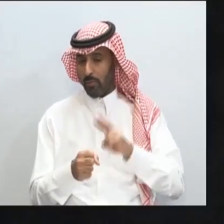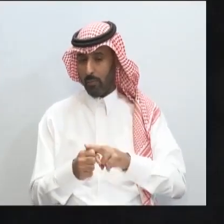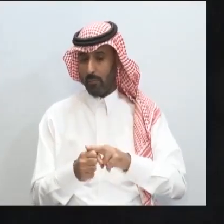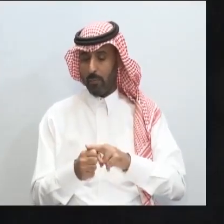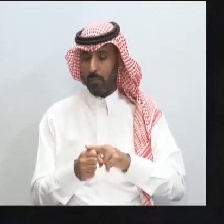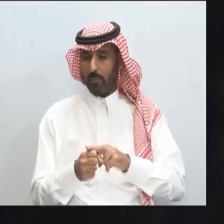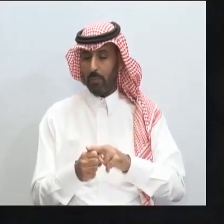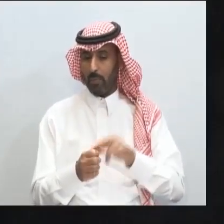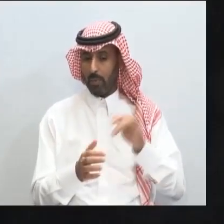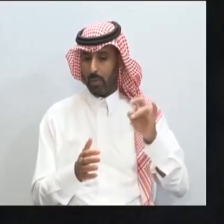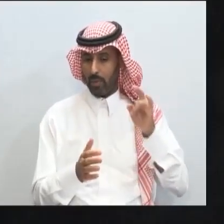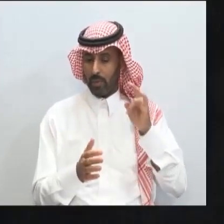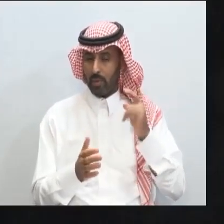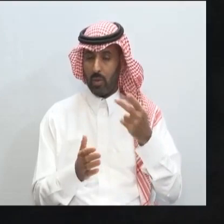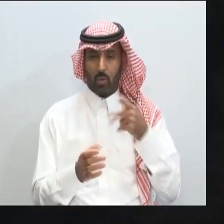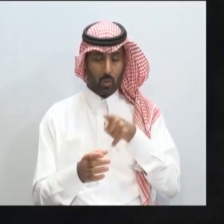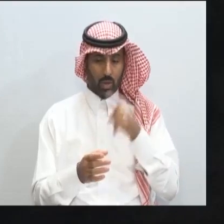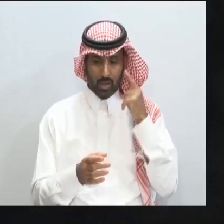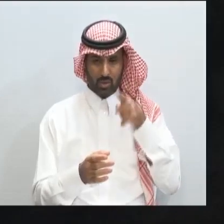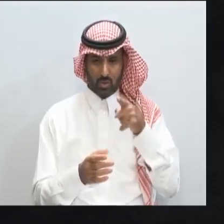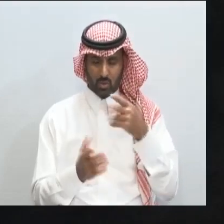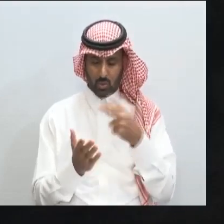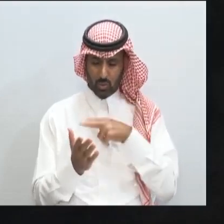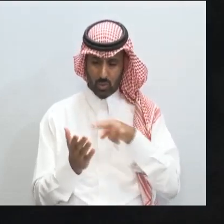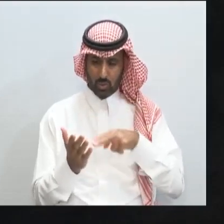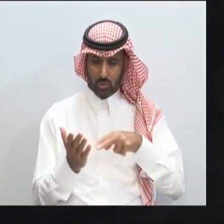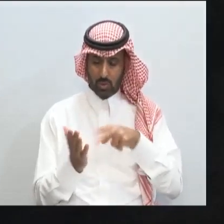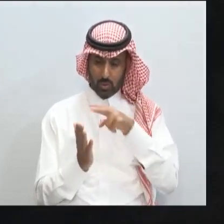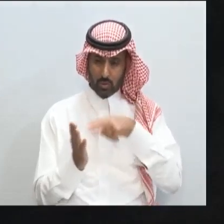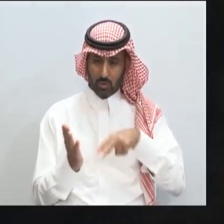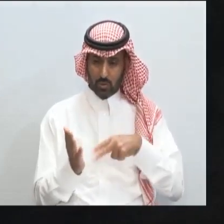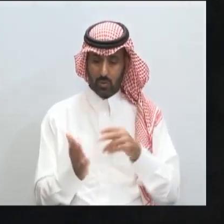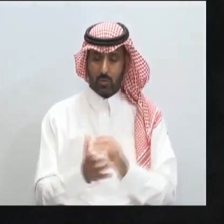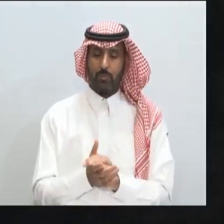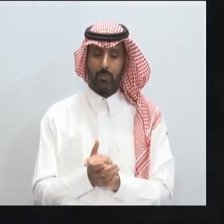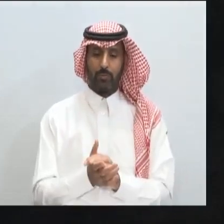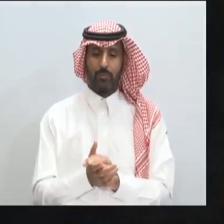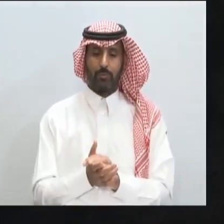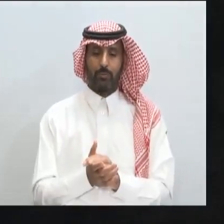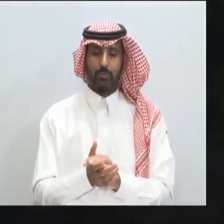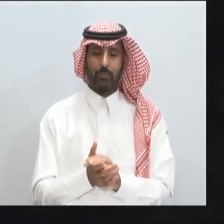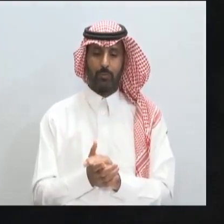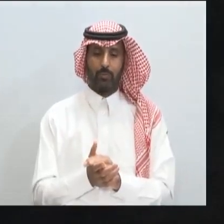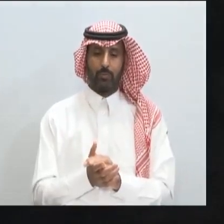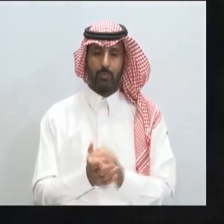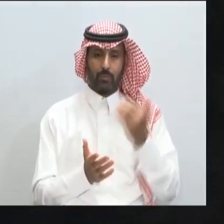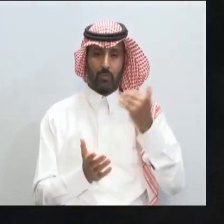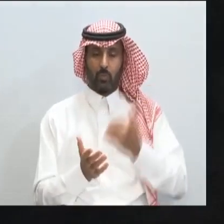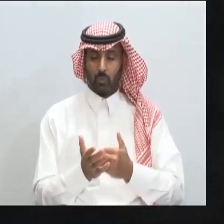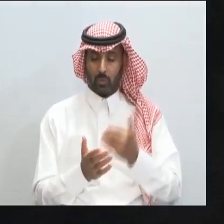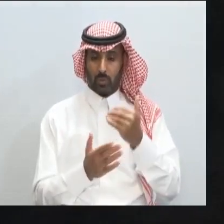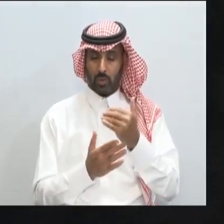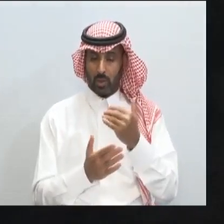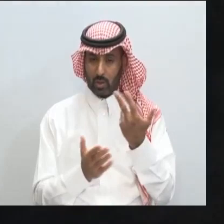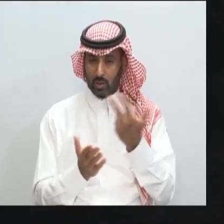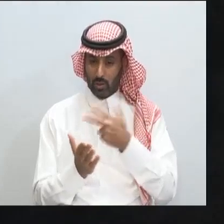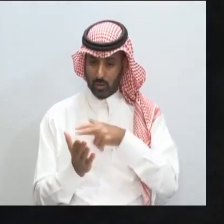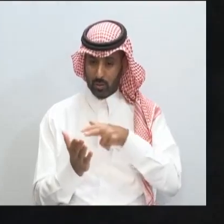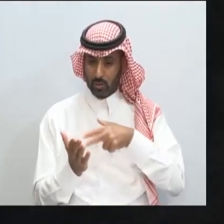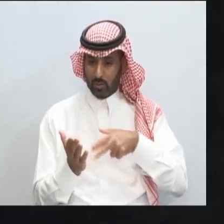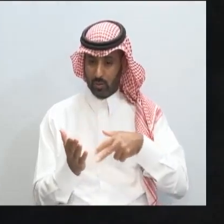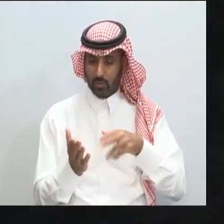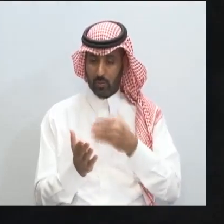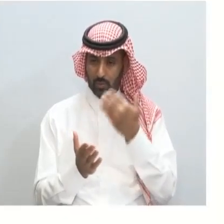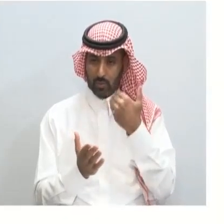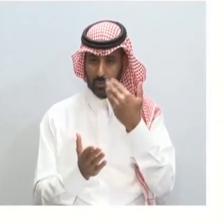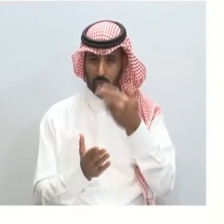again now to the conversation, and while listening, try to read along the conversation. So read while you